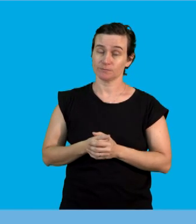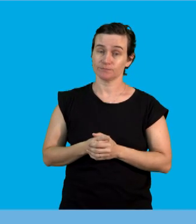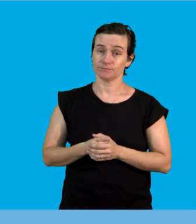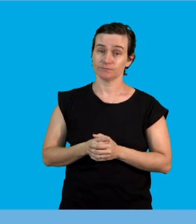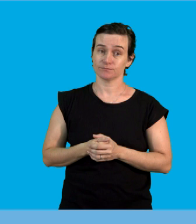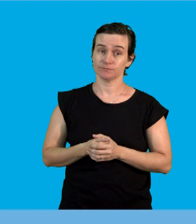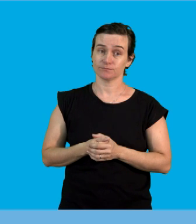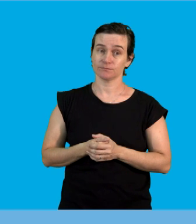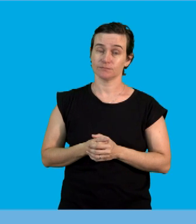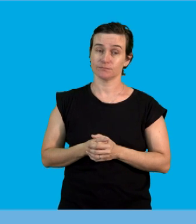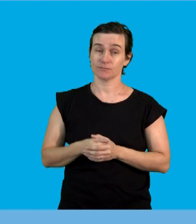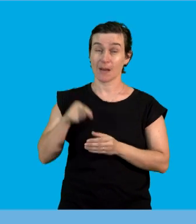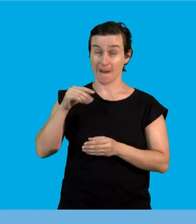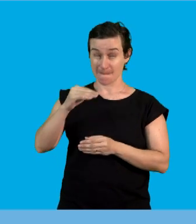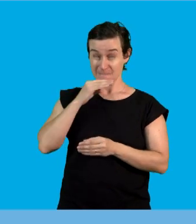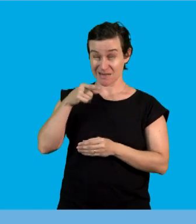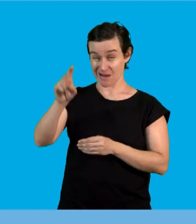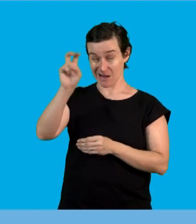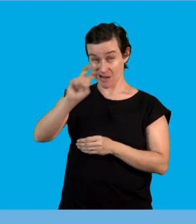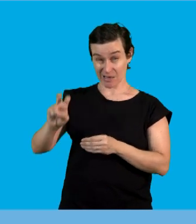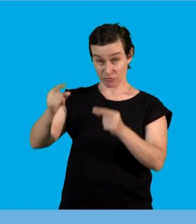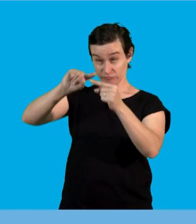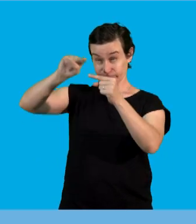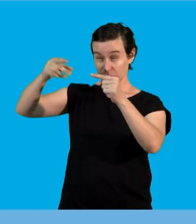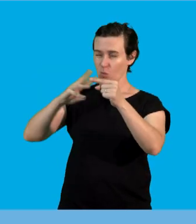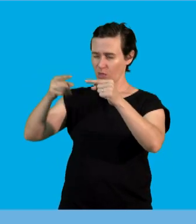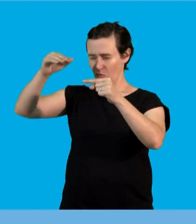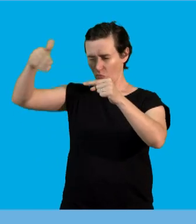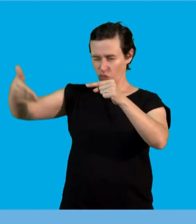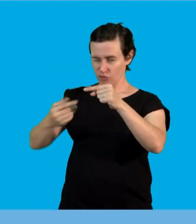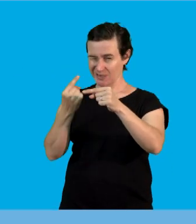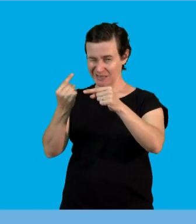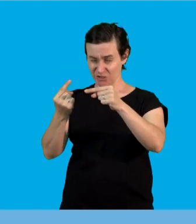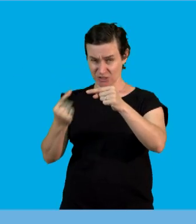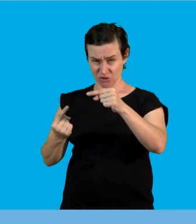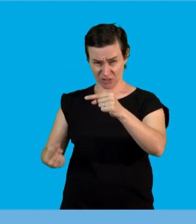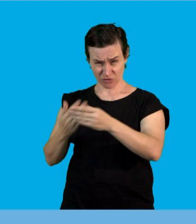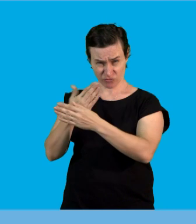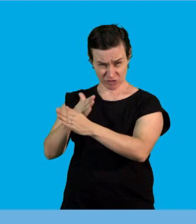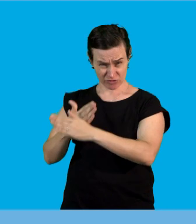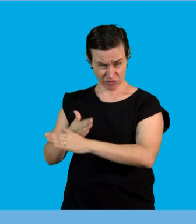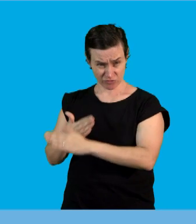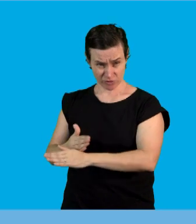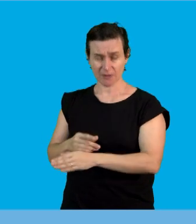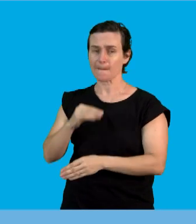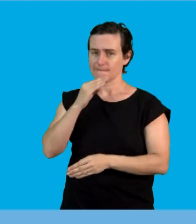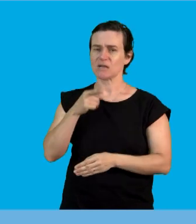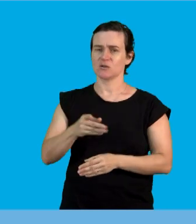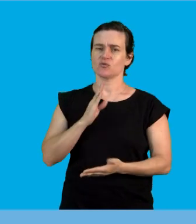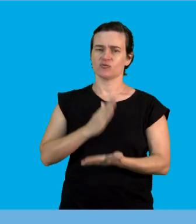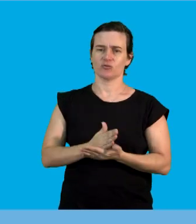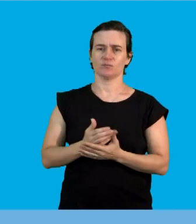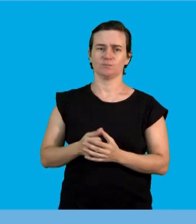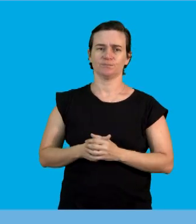charge is going to pass through each resistor in a circuit. So therefore, this makes the statement to be true.